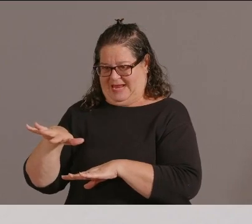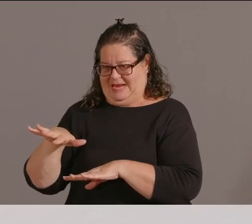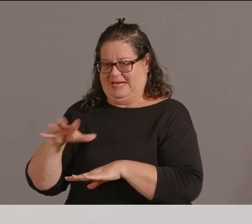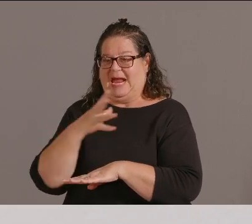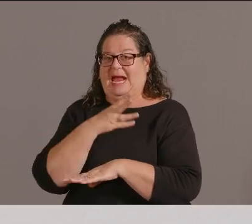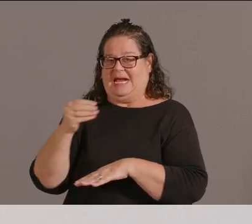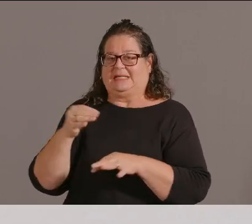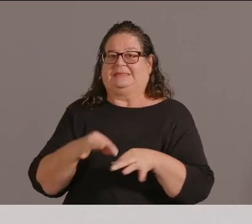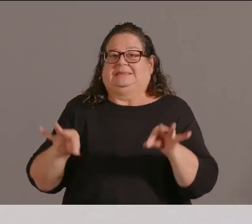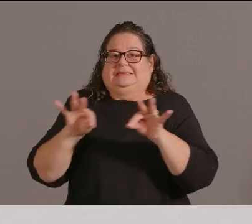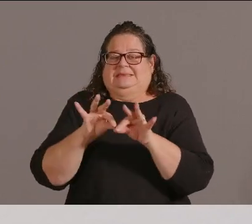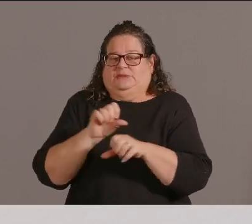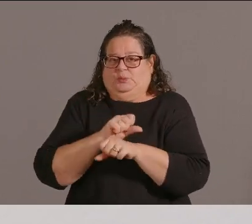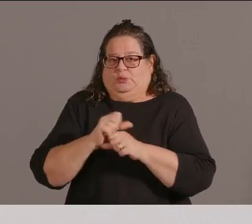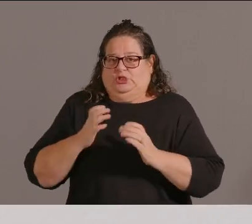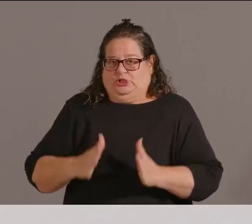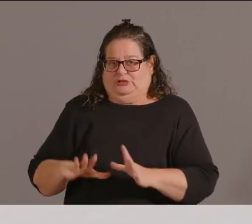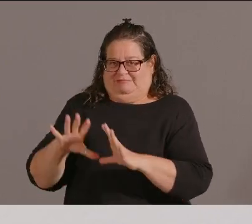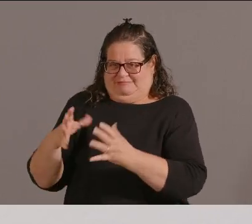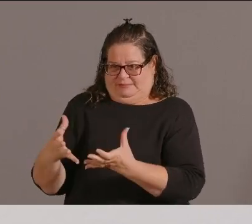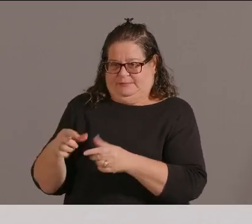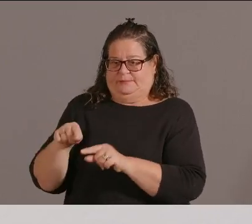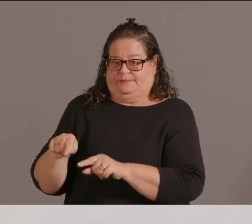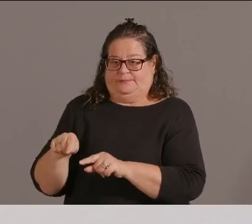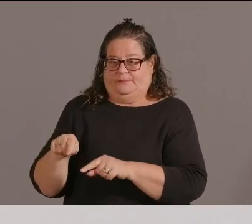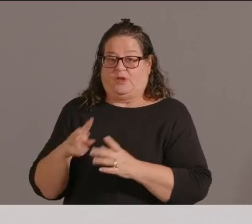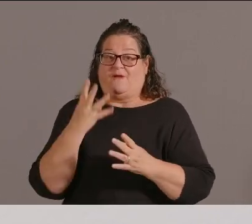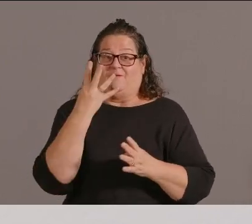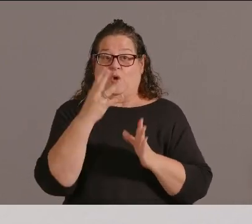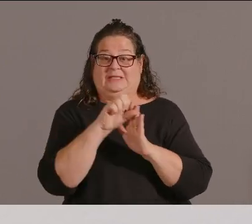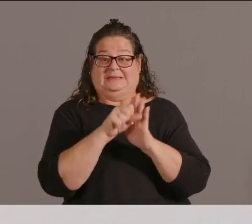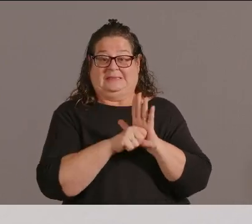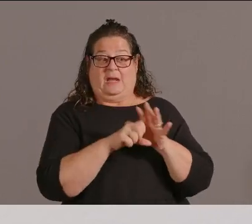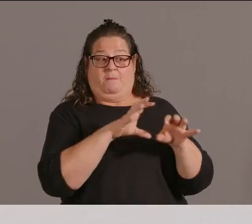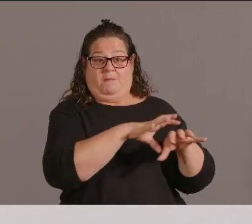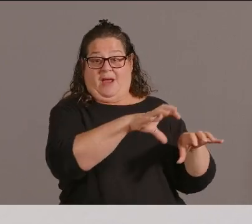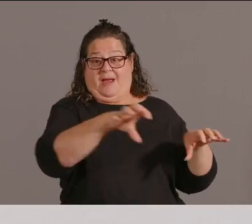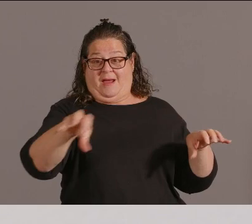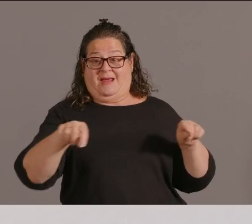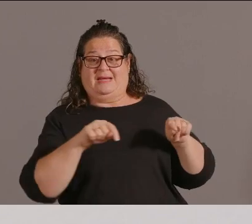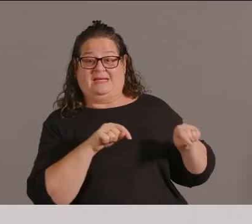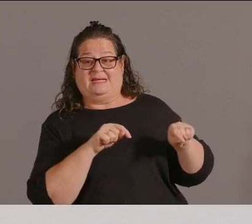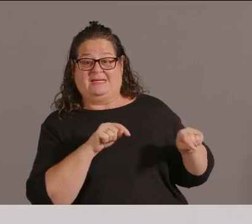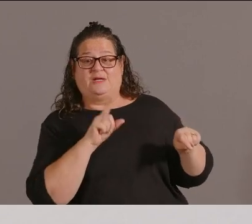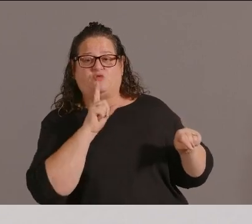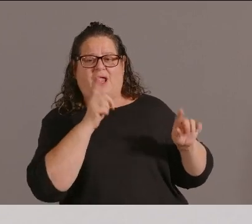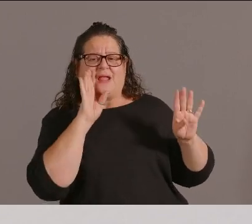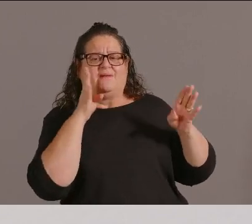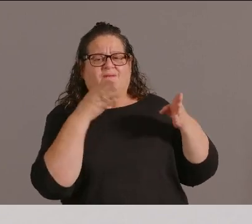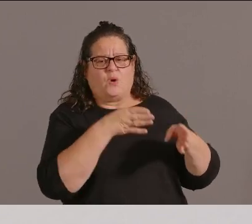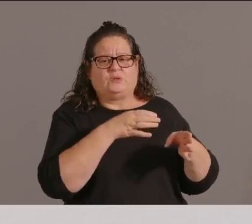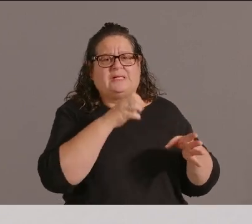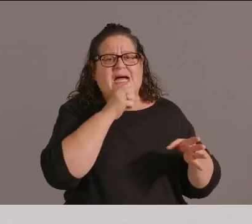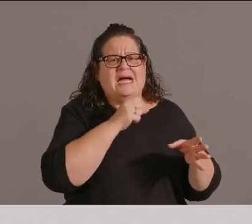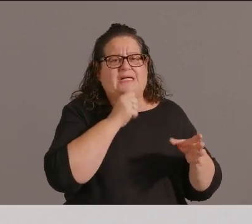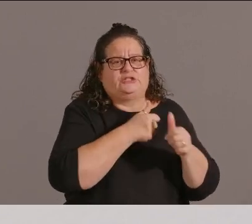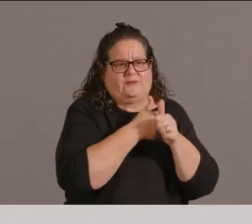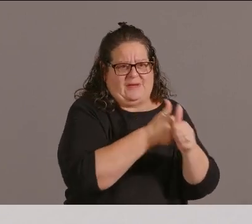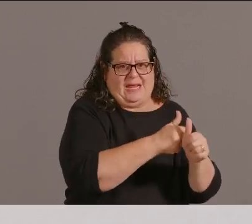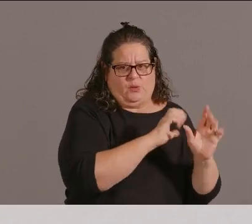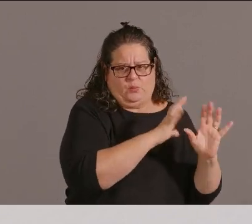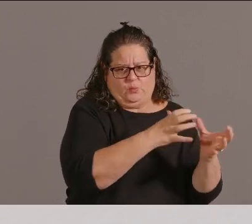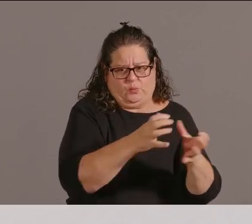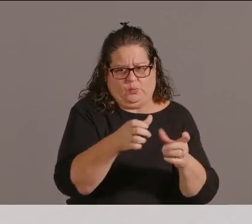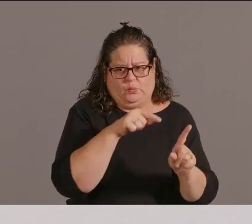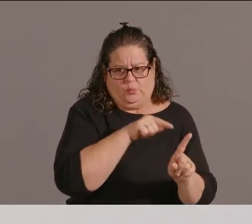state sites, we are primarily focused on the age-based prioritization. And that's because that's a very